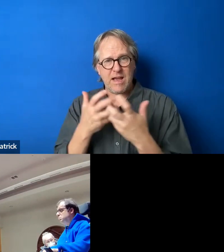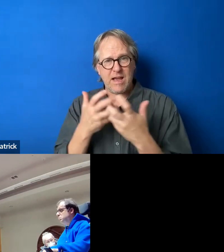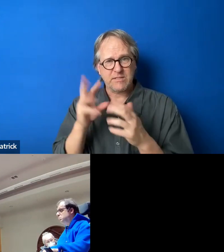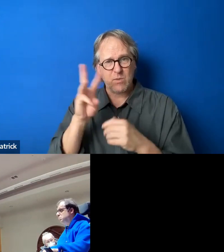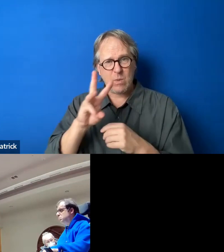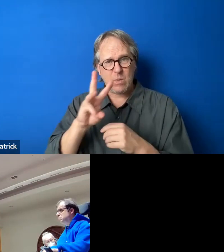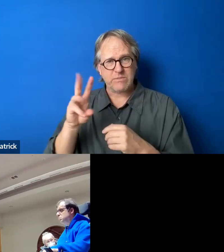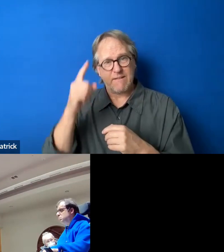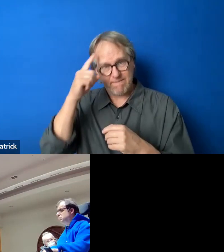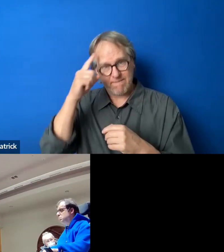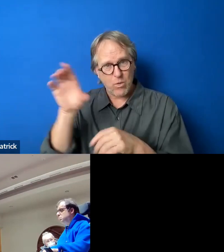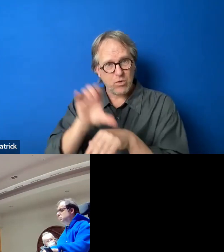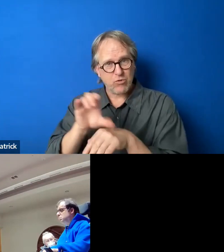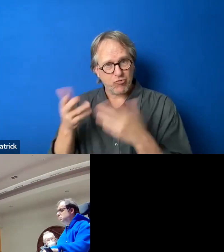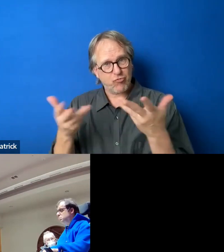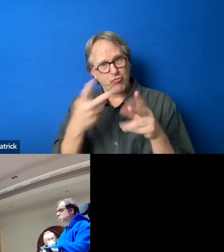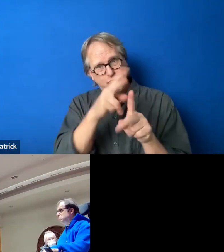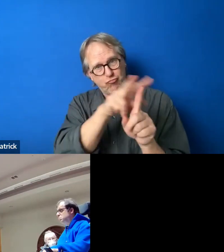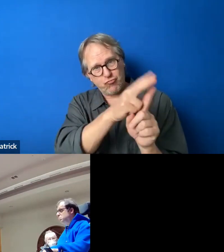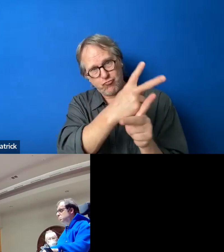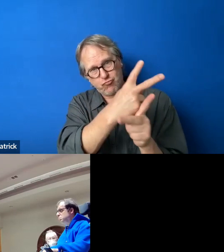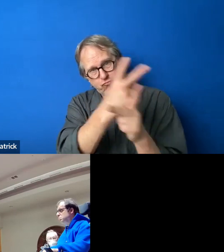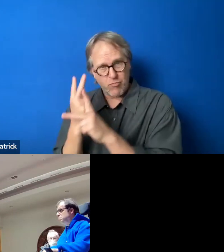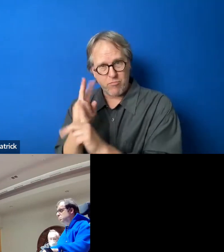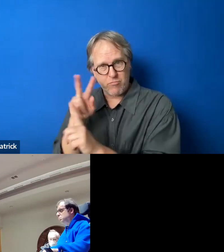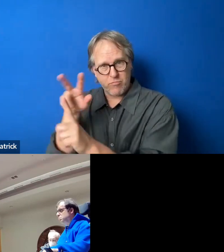congregations that will